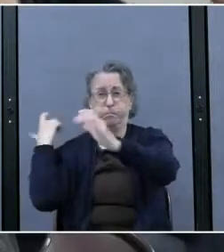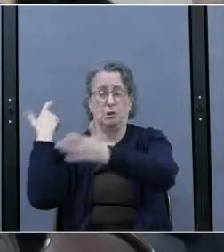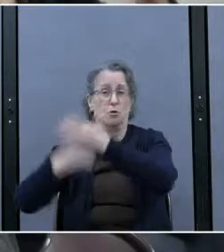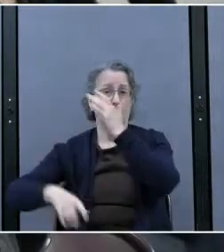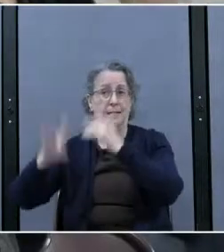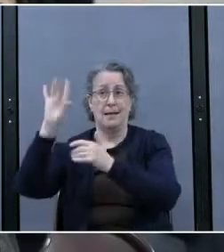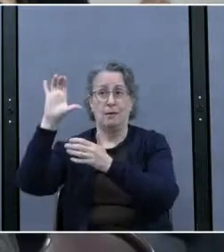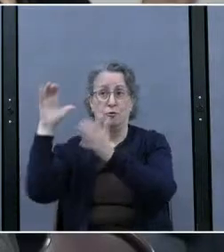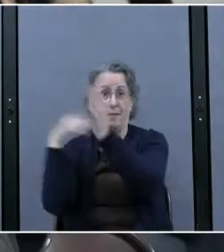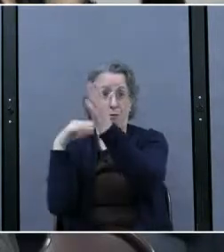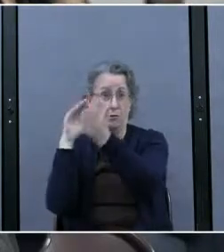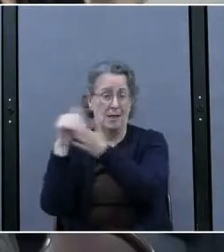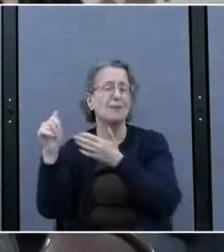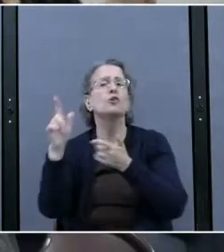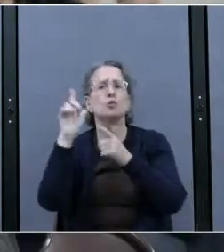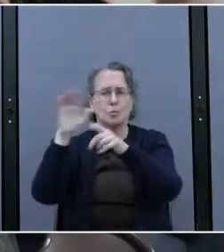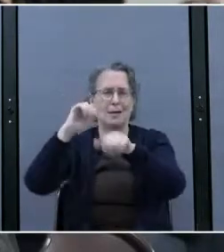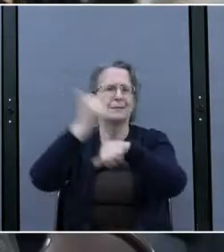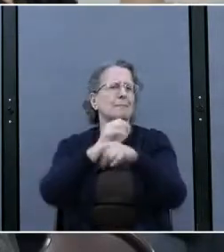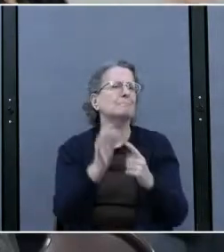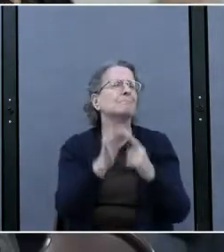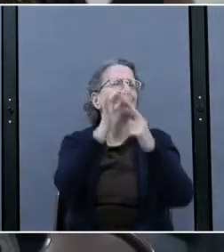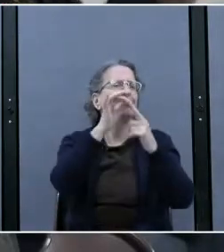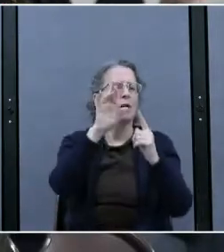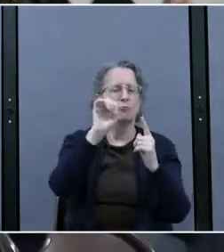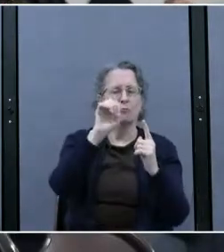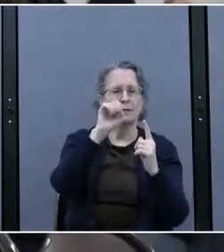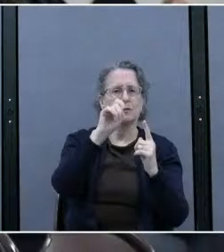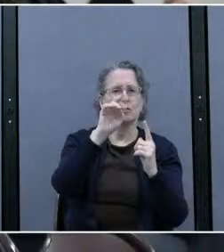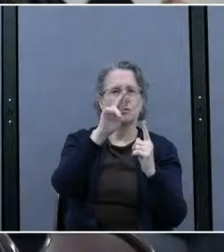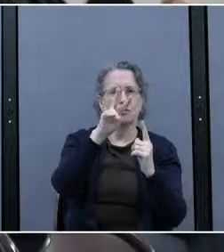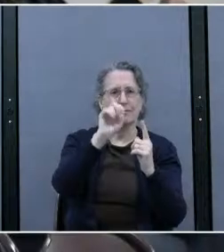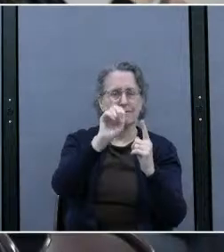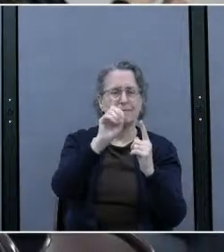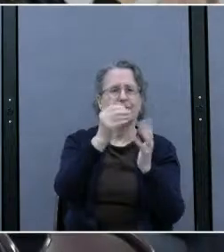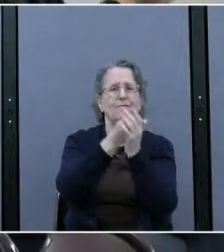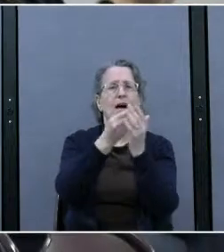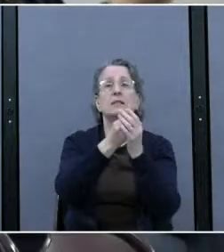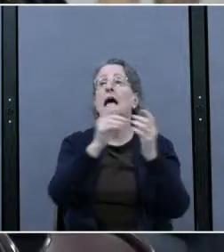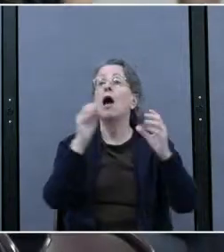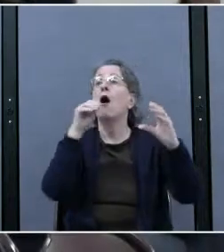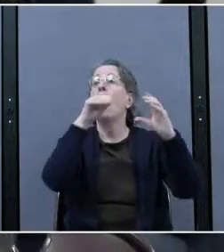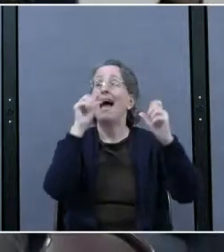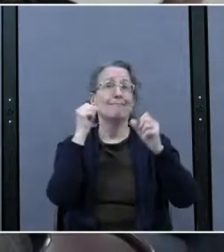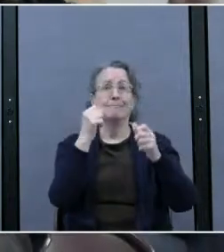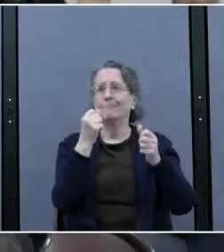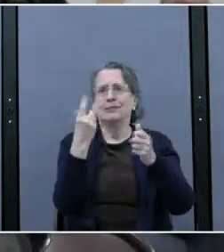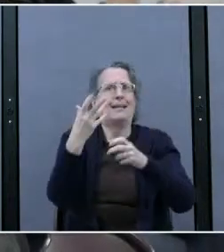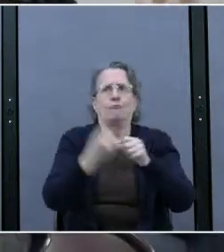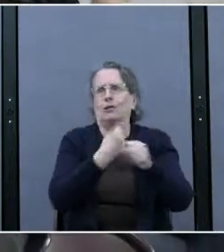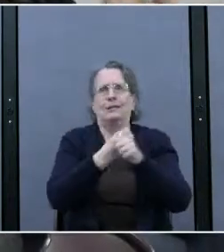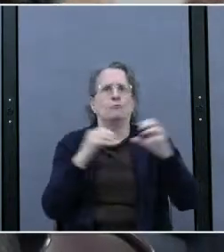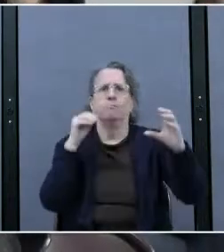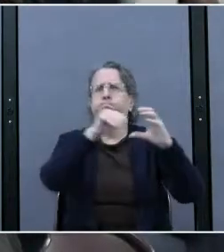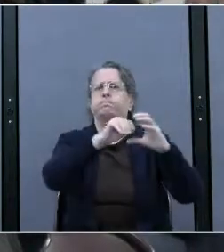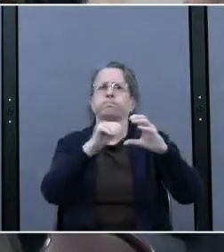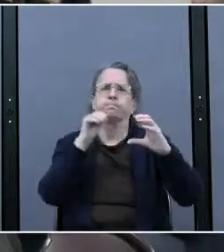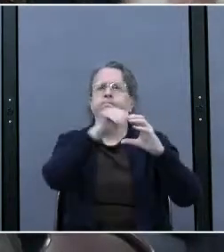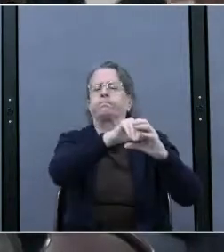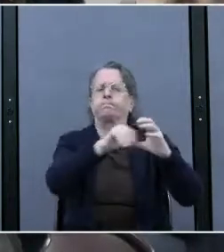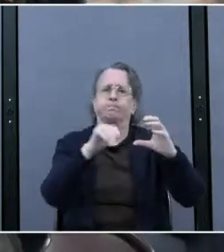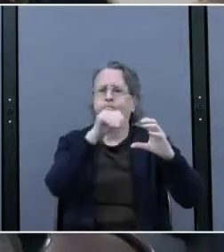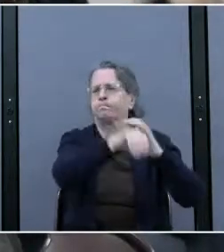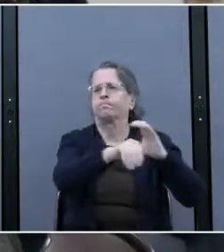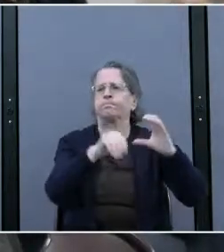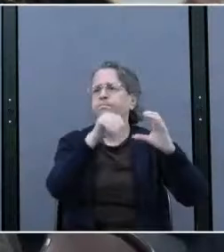put X number of dollars toward it every year. That fund keeps going until, once every 10 years you